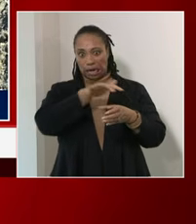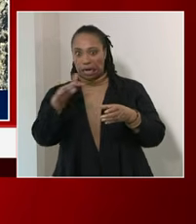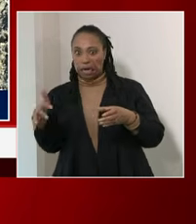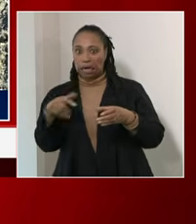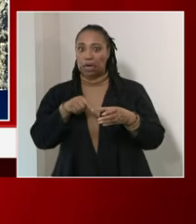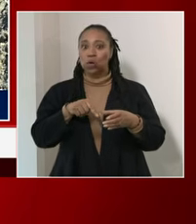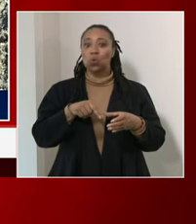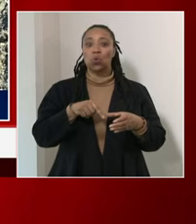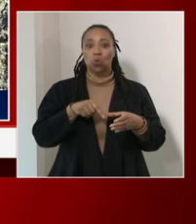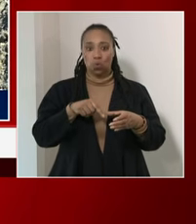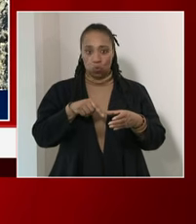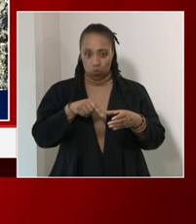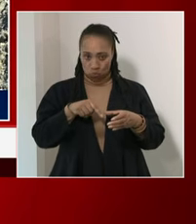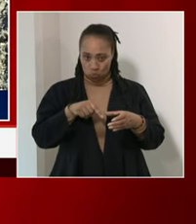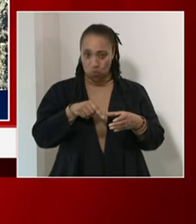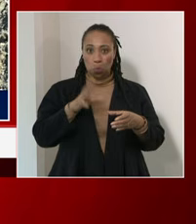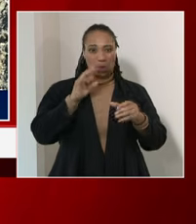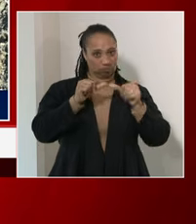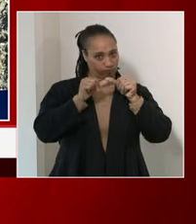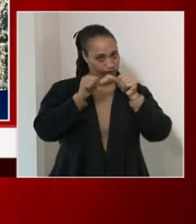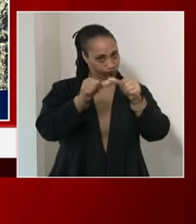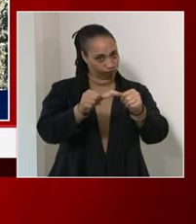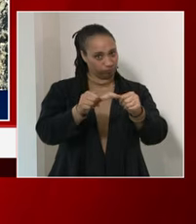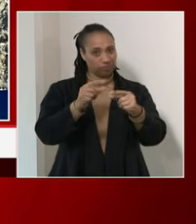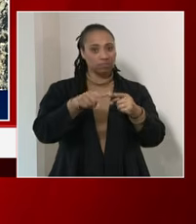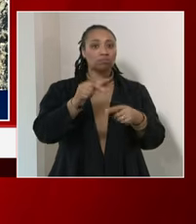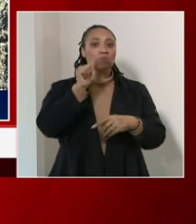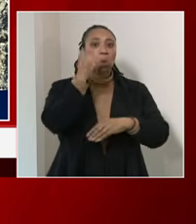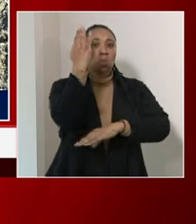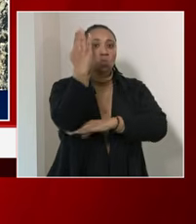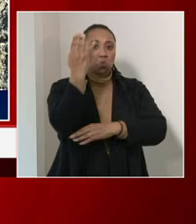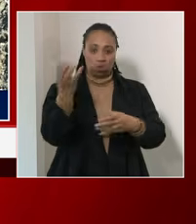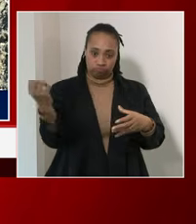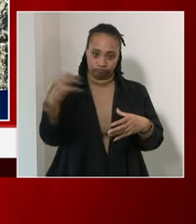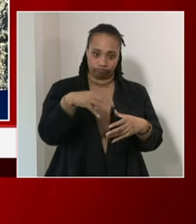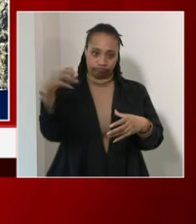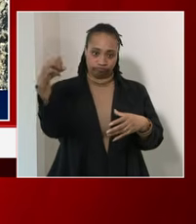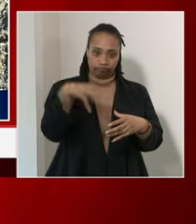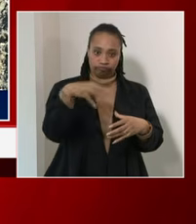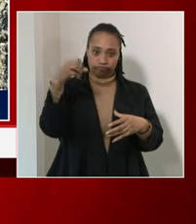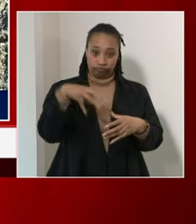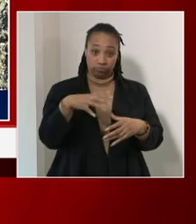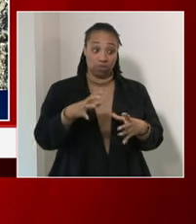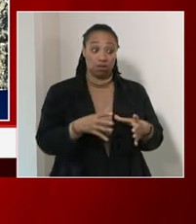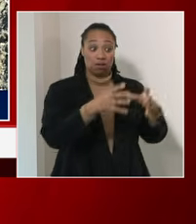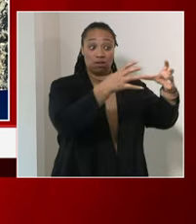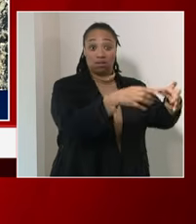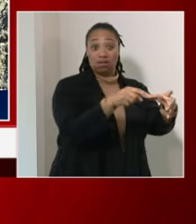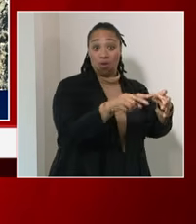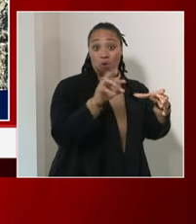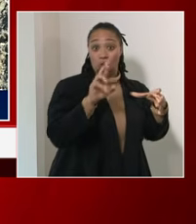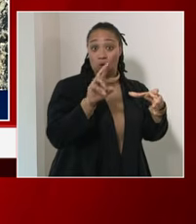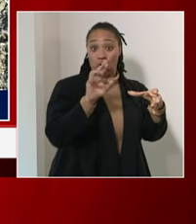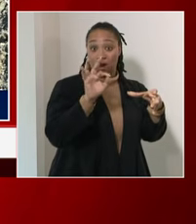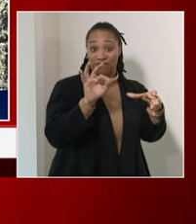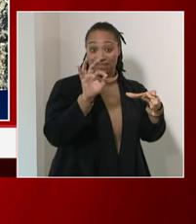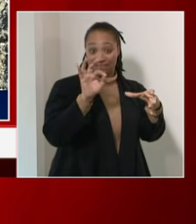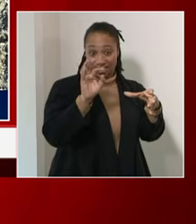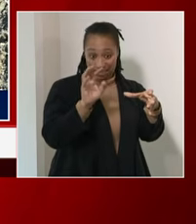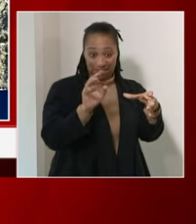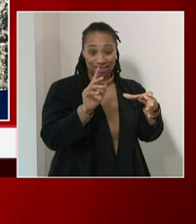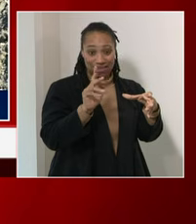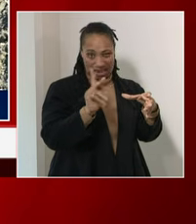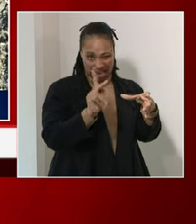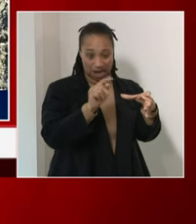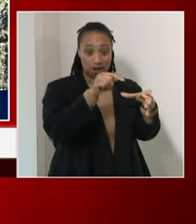tomorrow. Lot 6, we also think through midweek, we'll be able to continue to use that space. And then we're planning